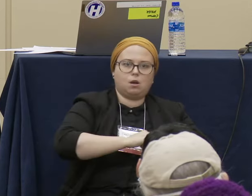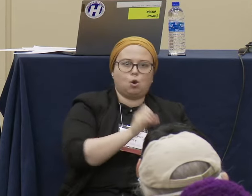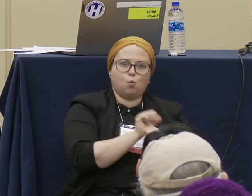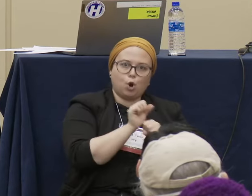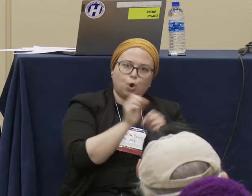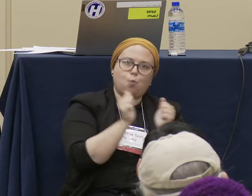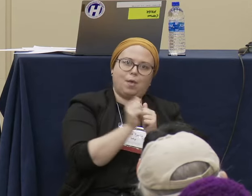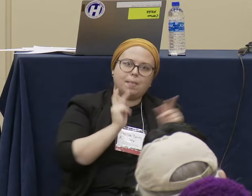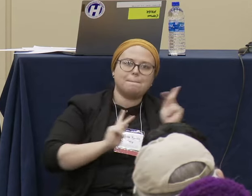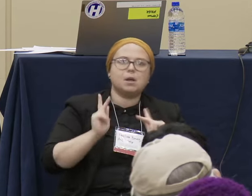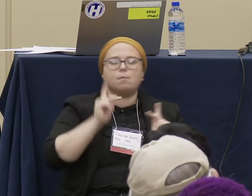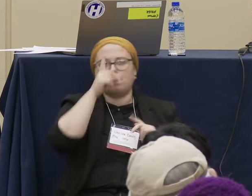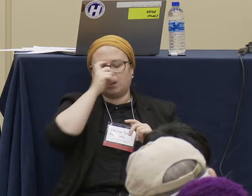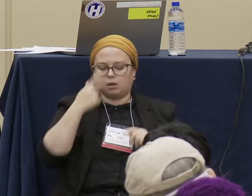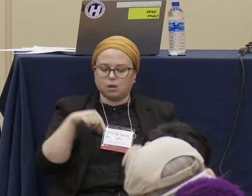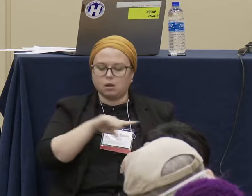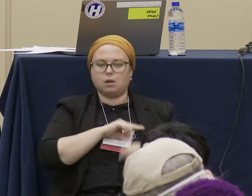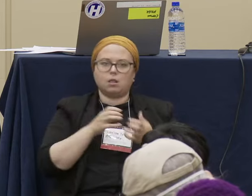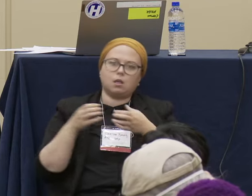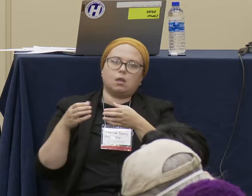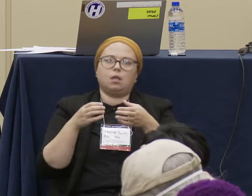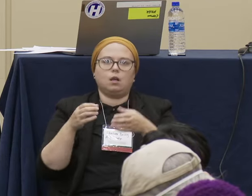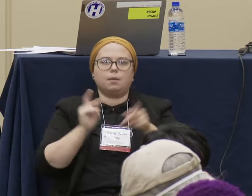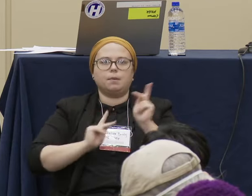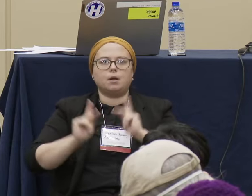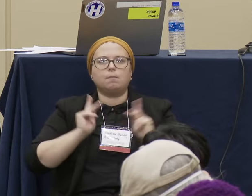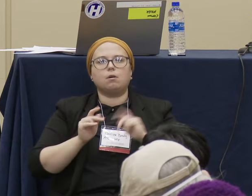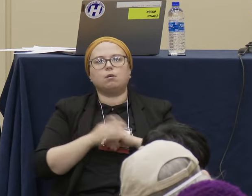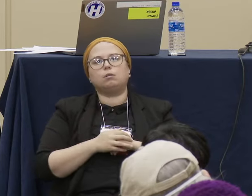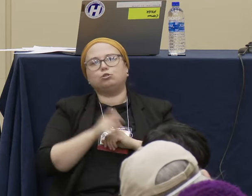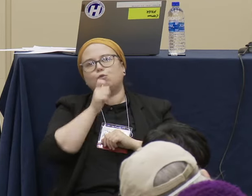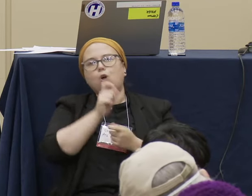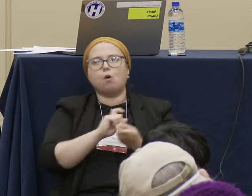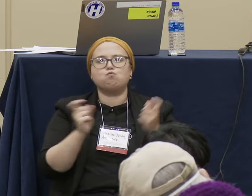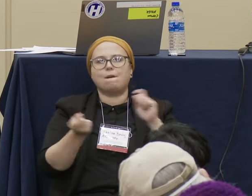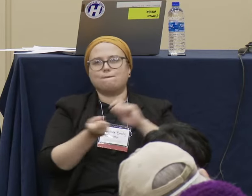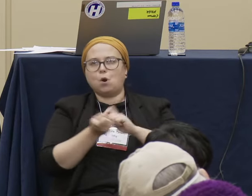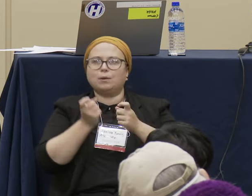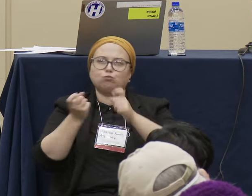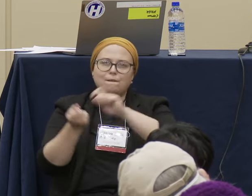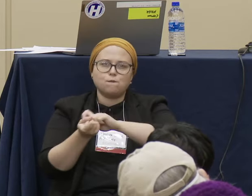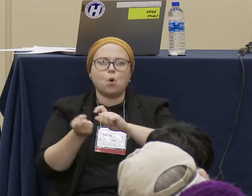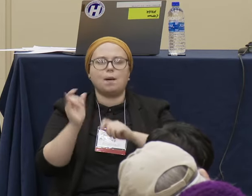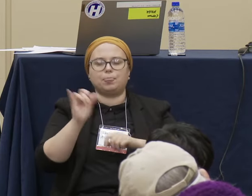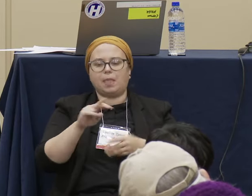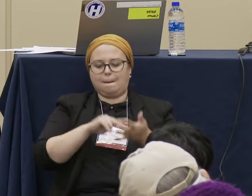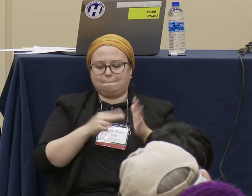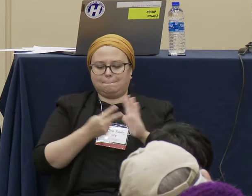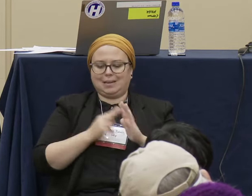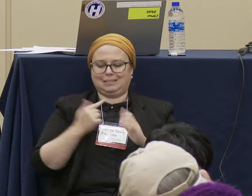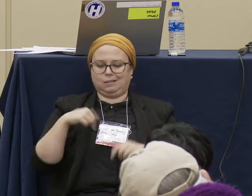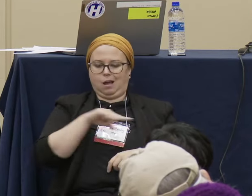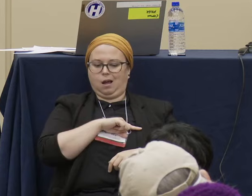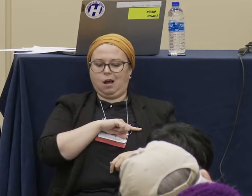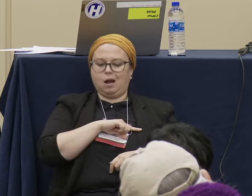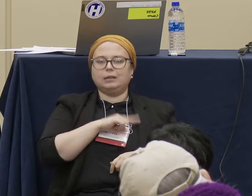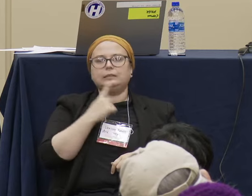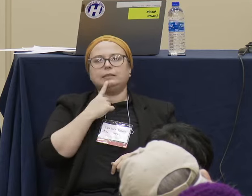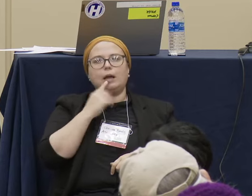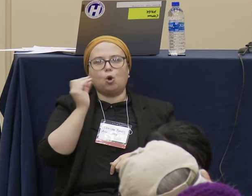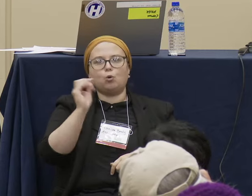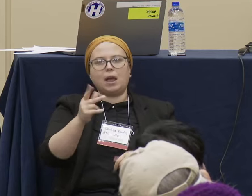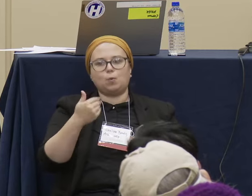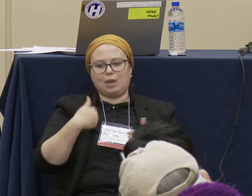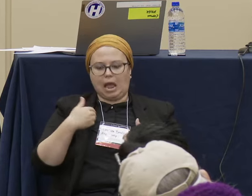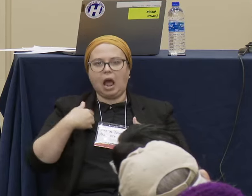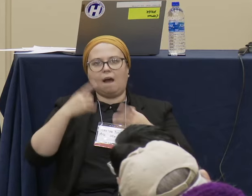people. And so the non-reformist reform, I think, is really just us on the ground figuring out, okay, we have an abolitionist horizon,